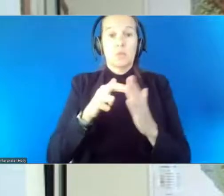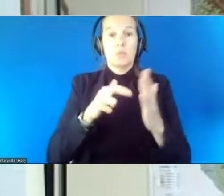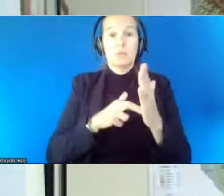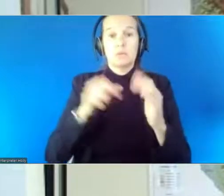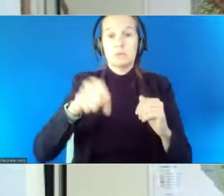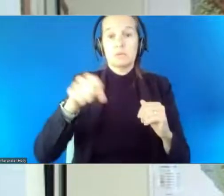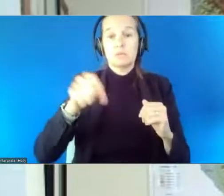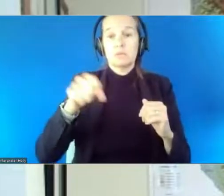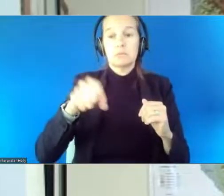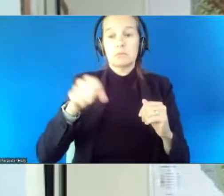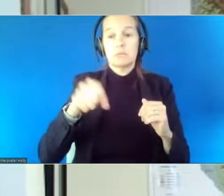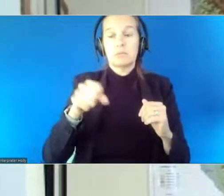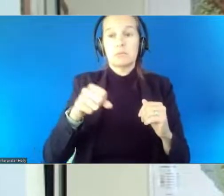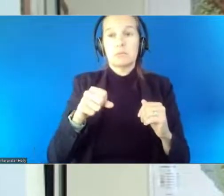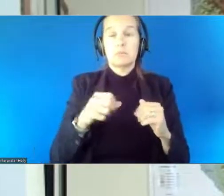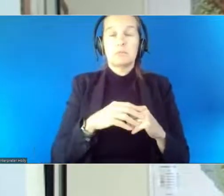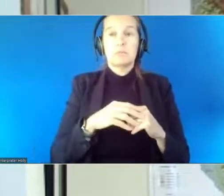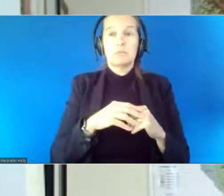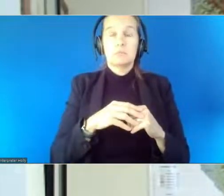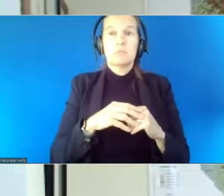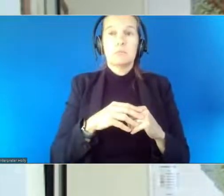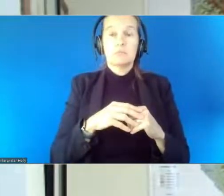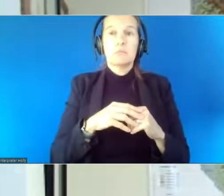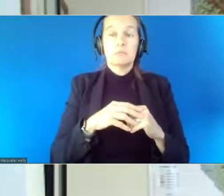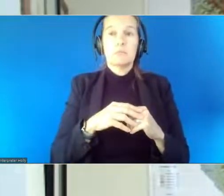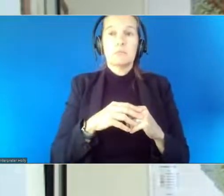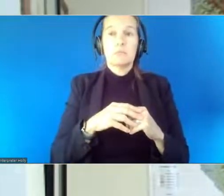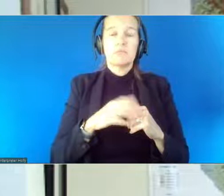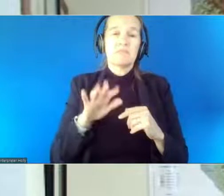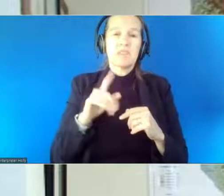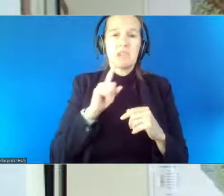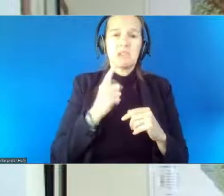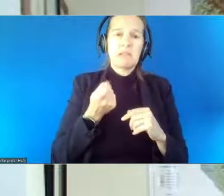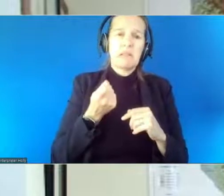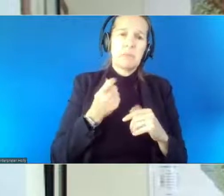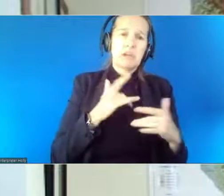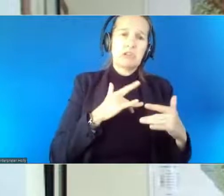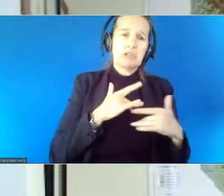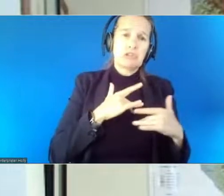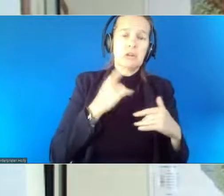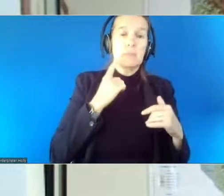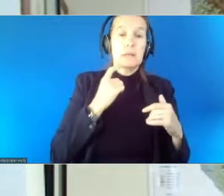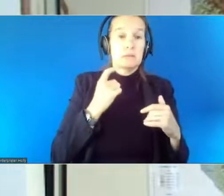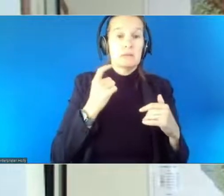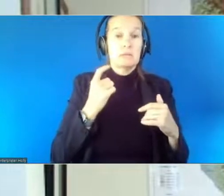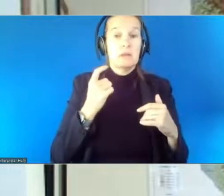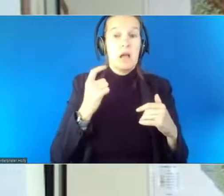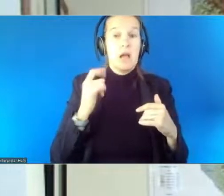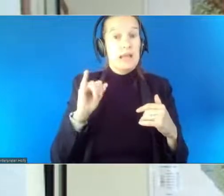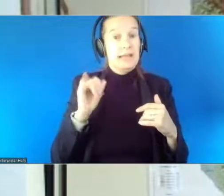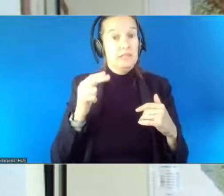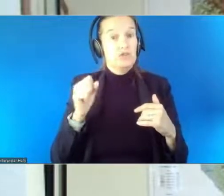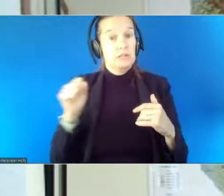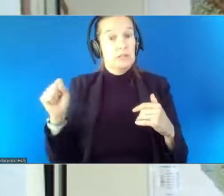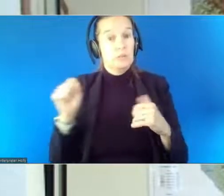is a concern about that because IHSS workers are